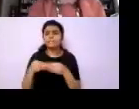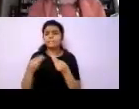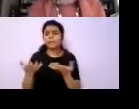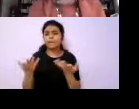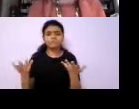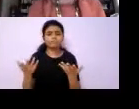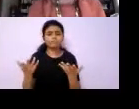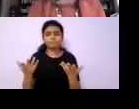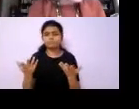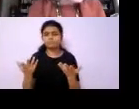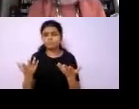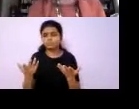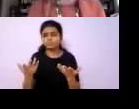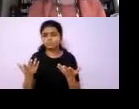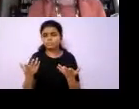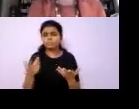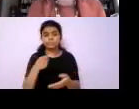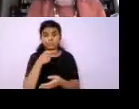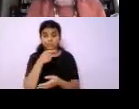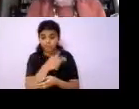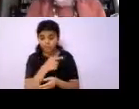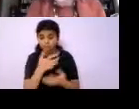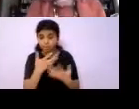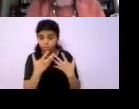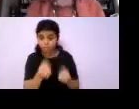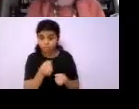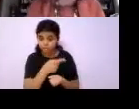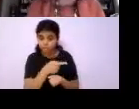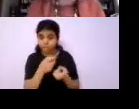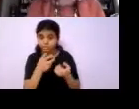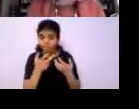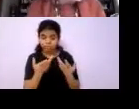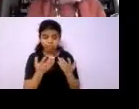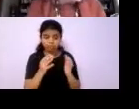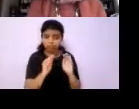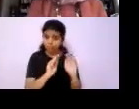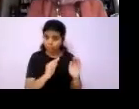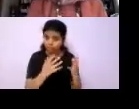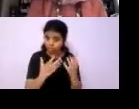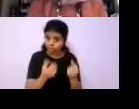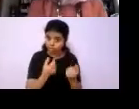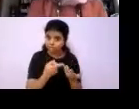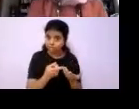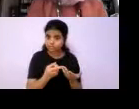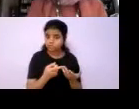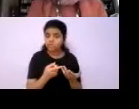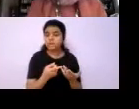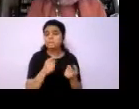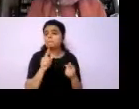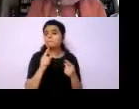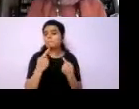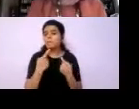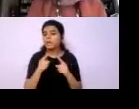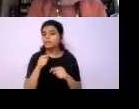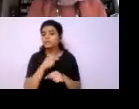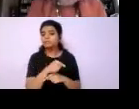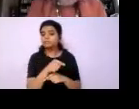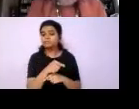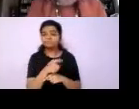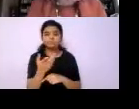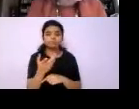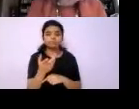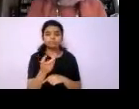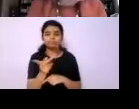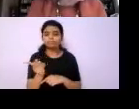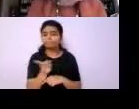address what they take to be the needs. But simultaneously, running roughshod over